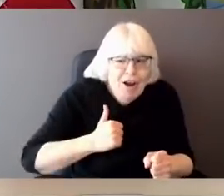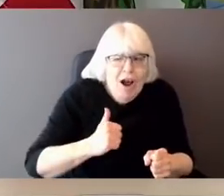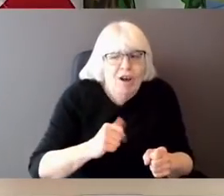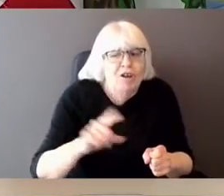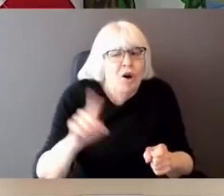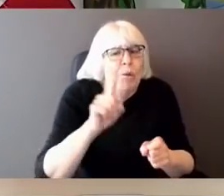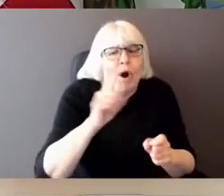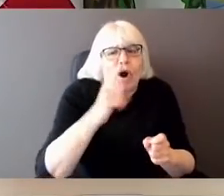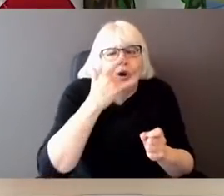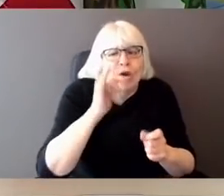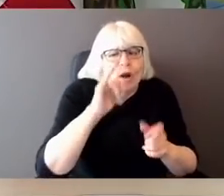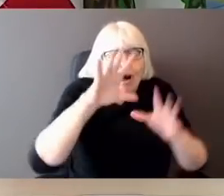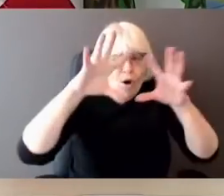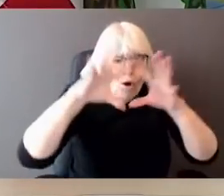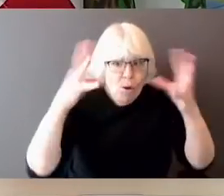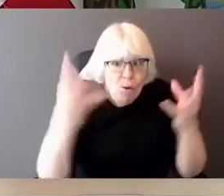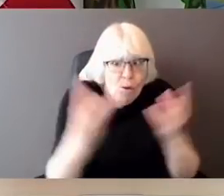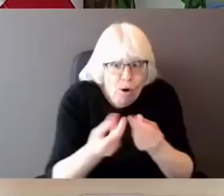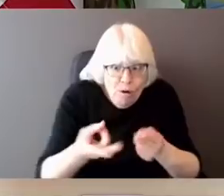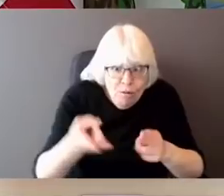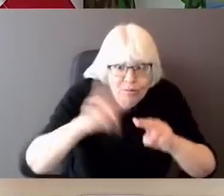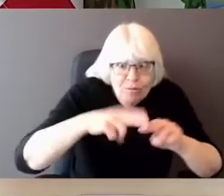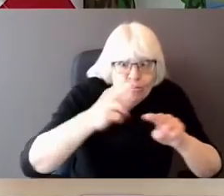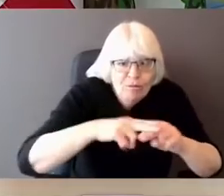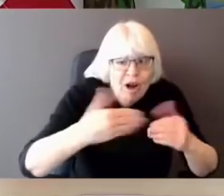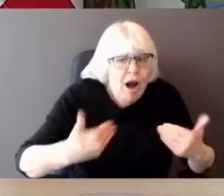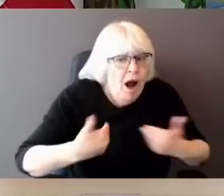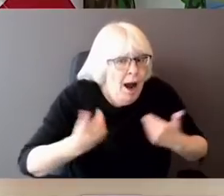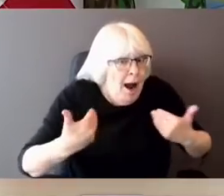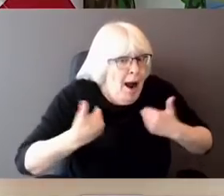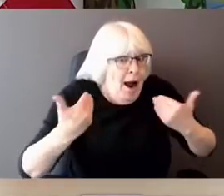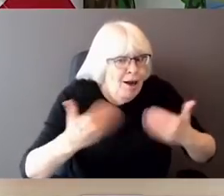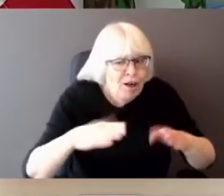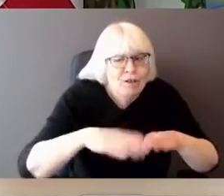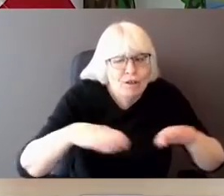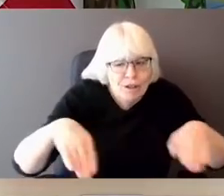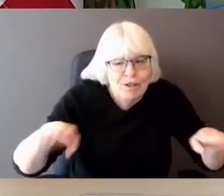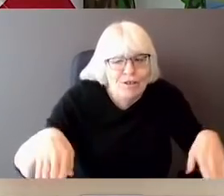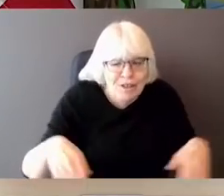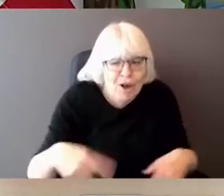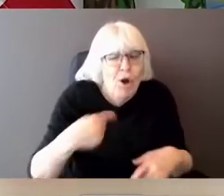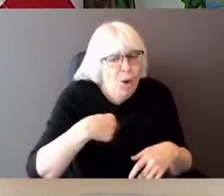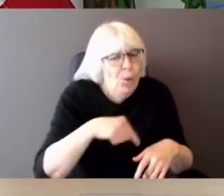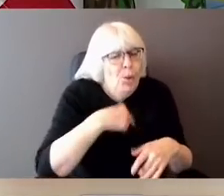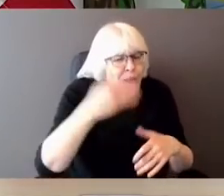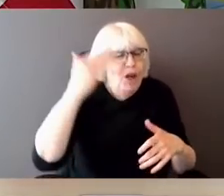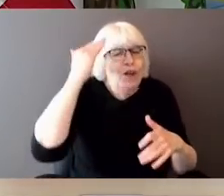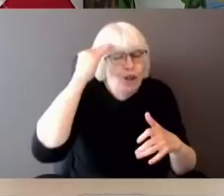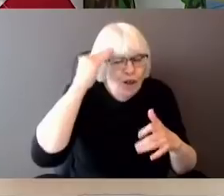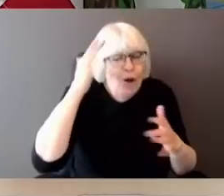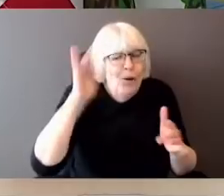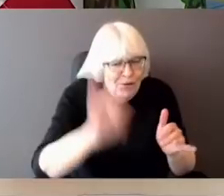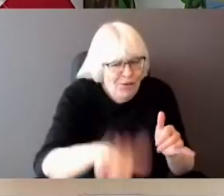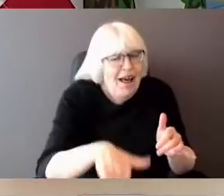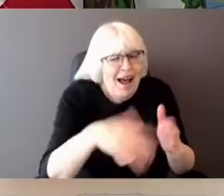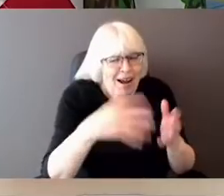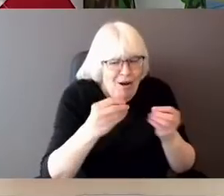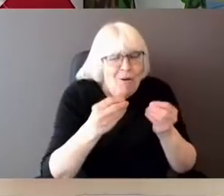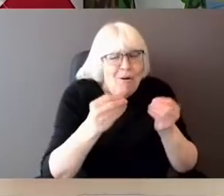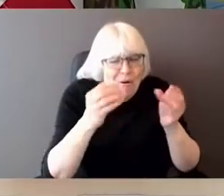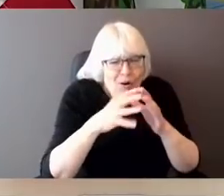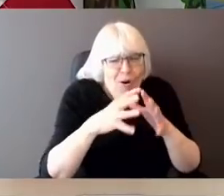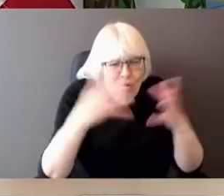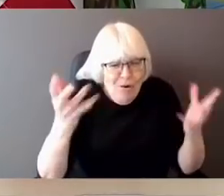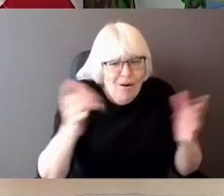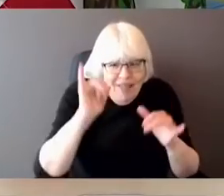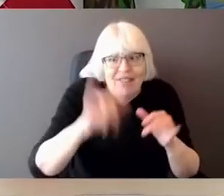As well as we know quite a bit about Omicron, but that knowledge is still growing, and there are new lineages of